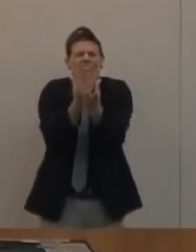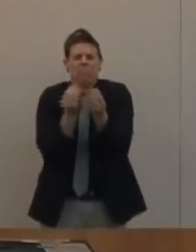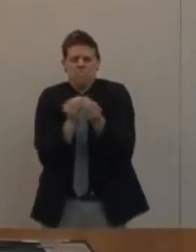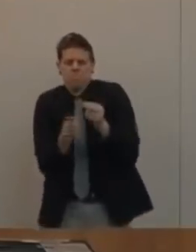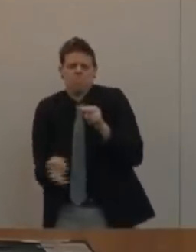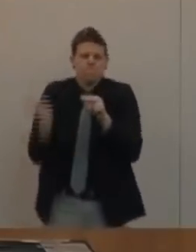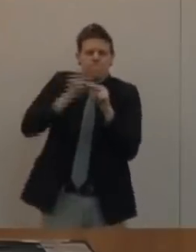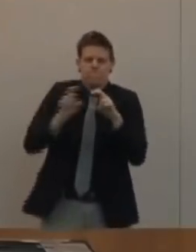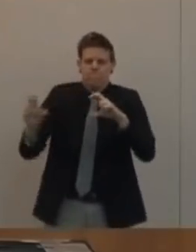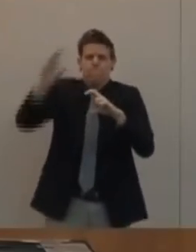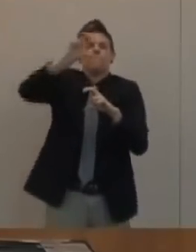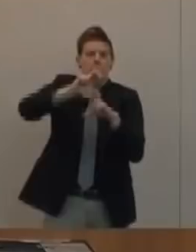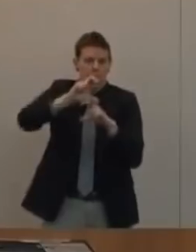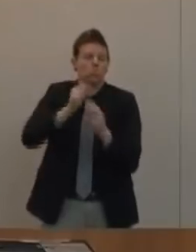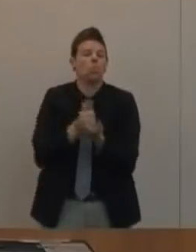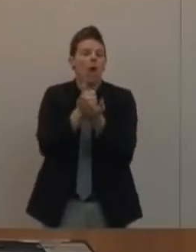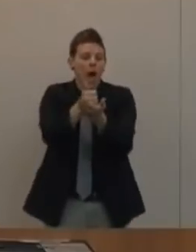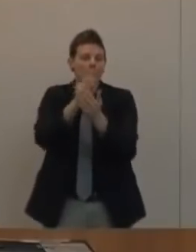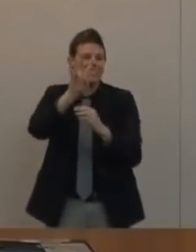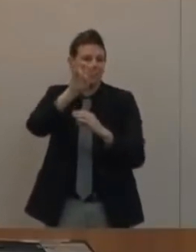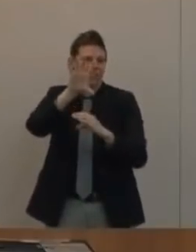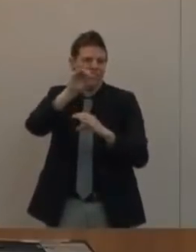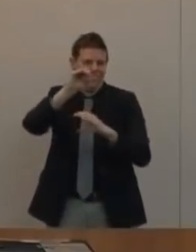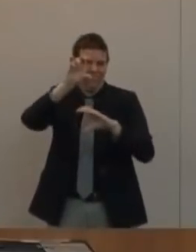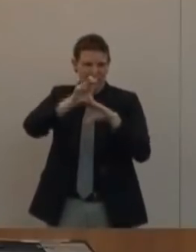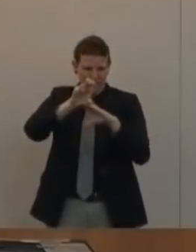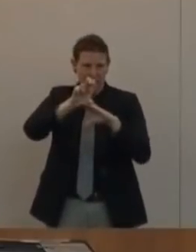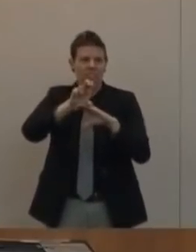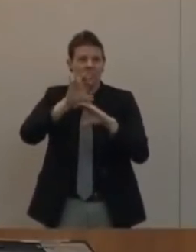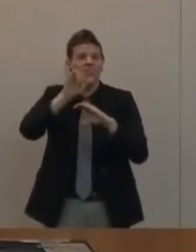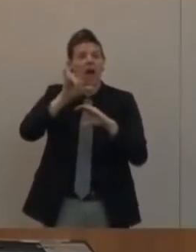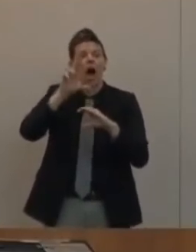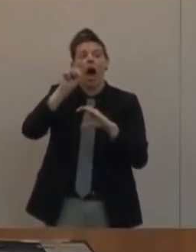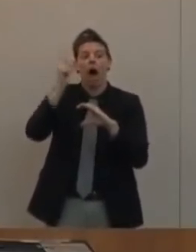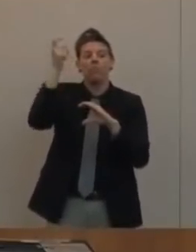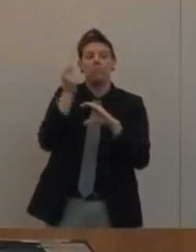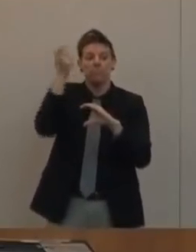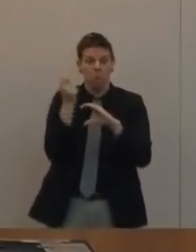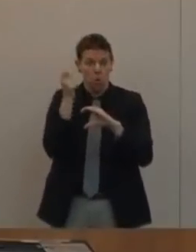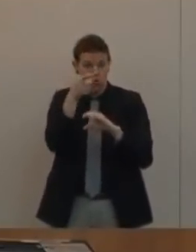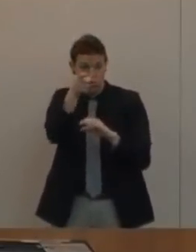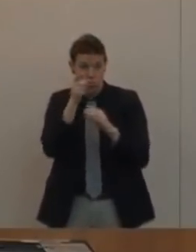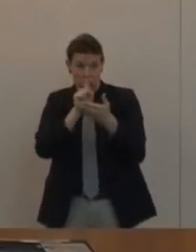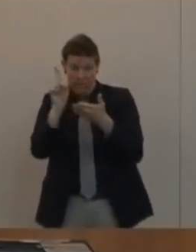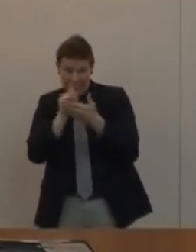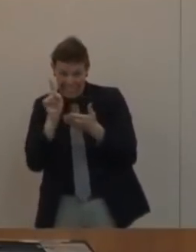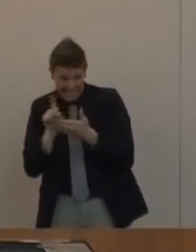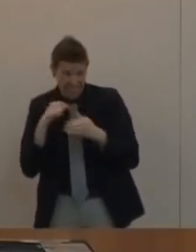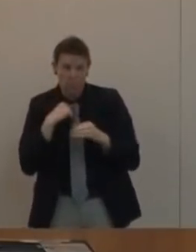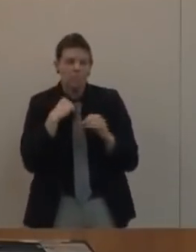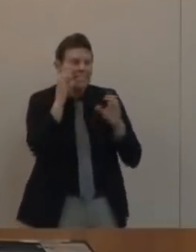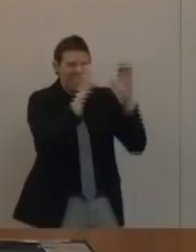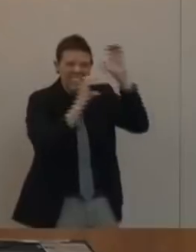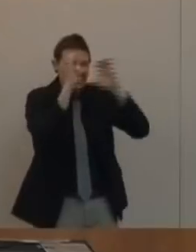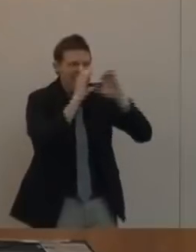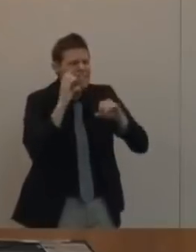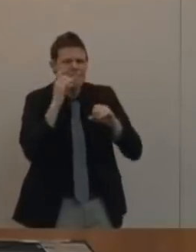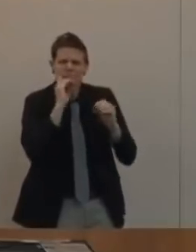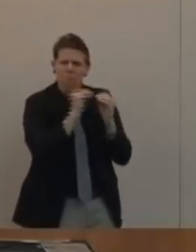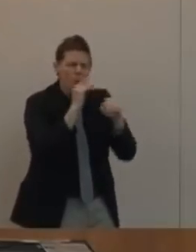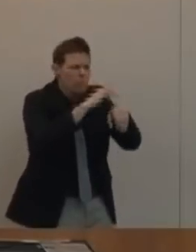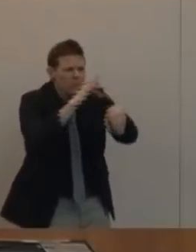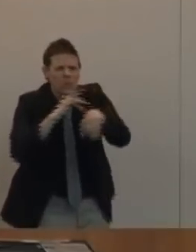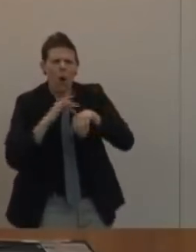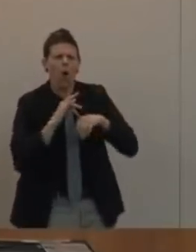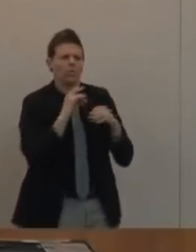and that unemployment weekly check. We're going to look for more resources. We want it available to